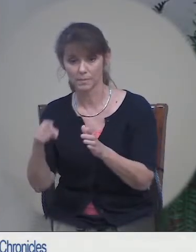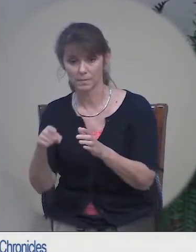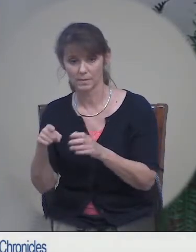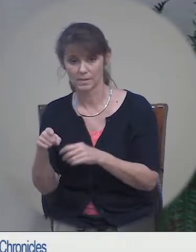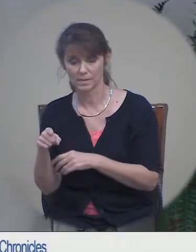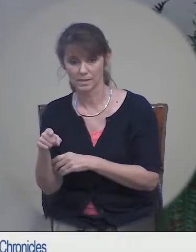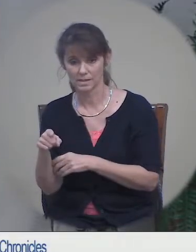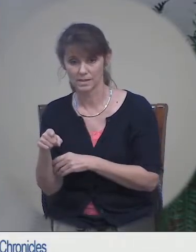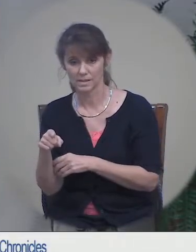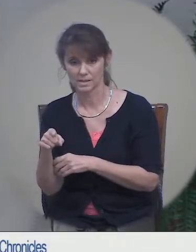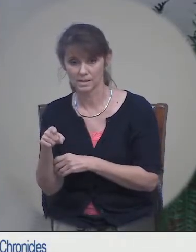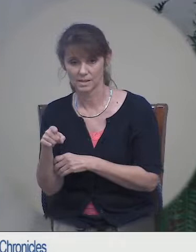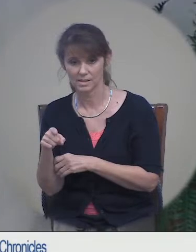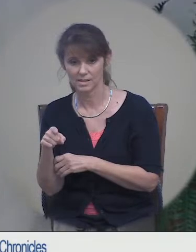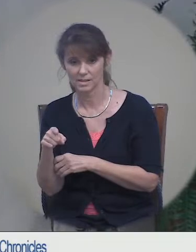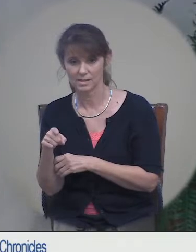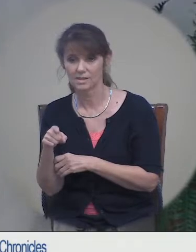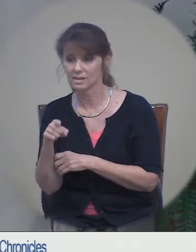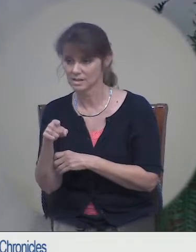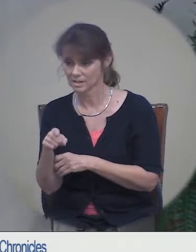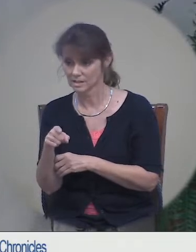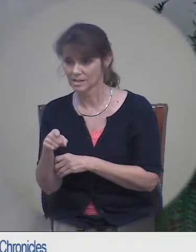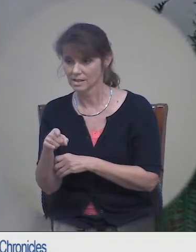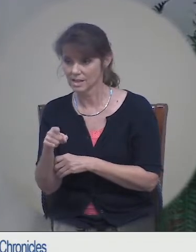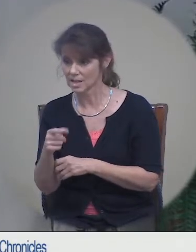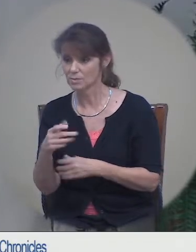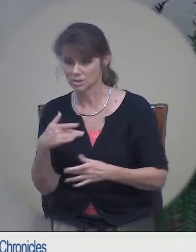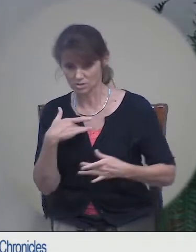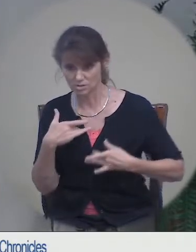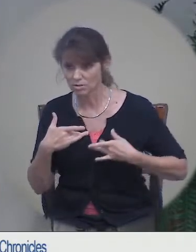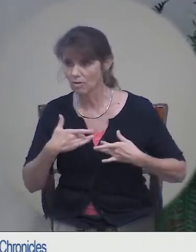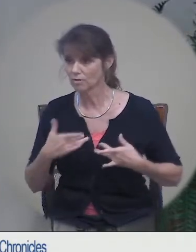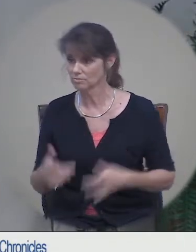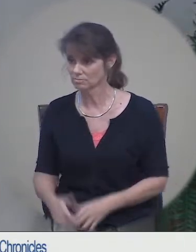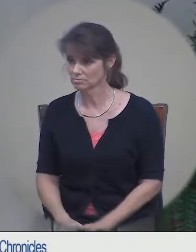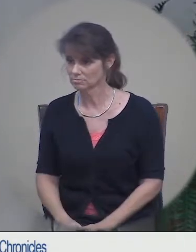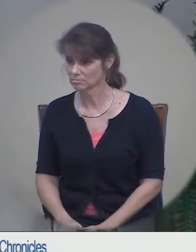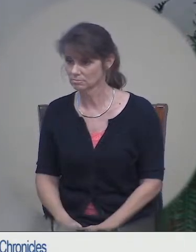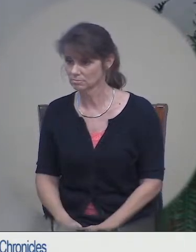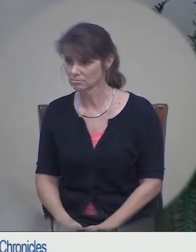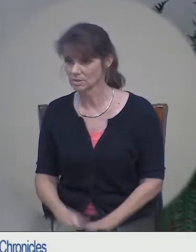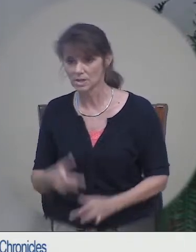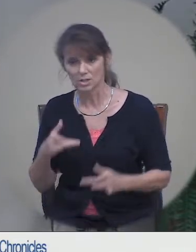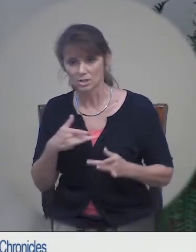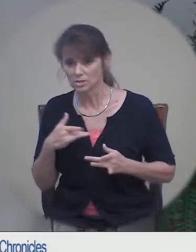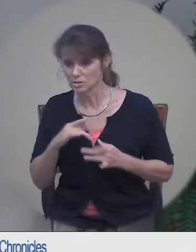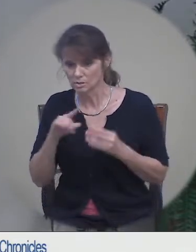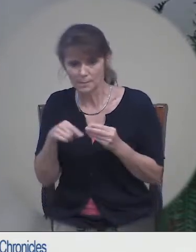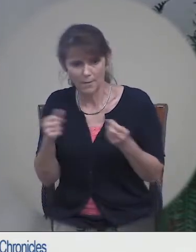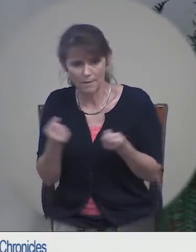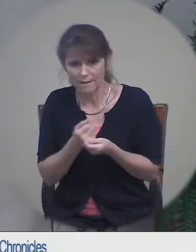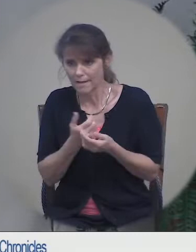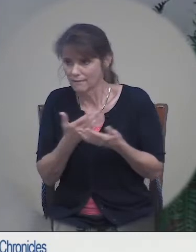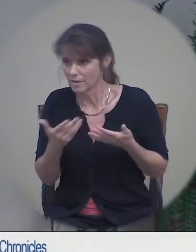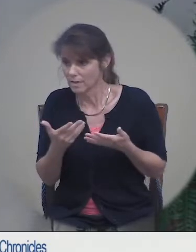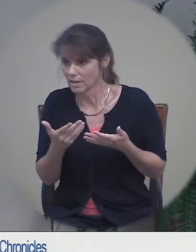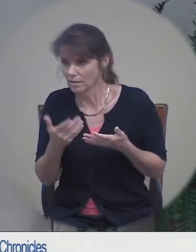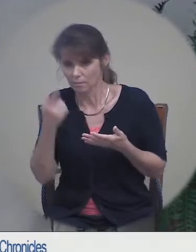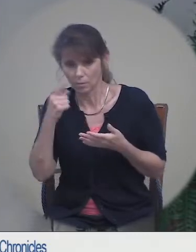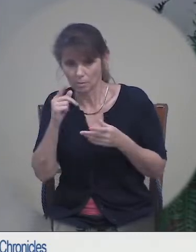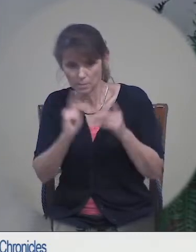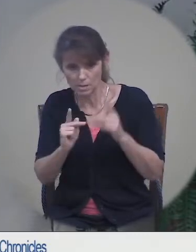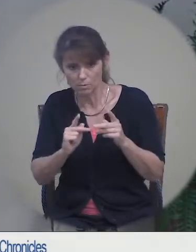thorough. And he was concerned about, from A to Z, about focusing people's attention upon